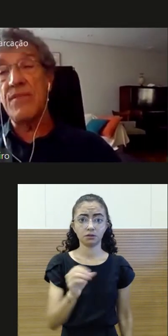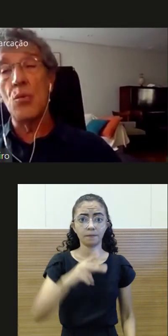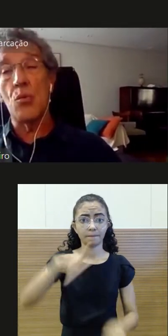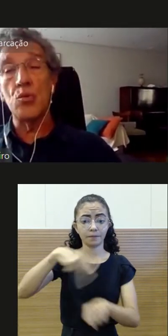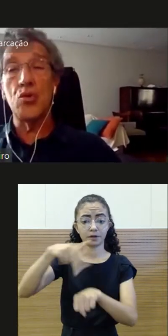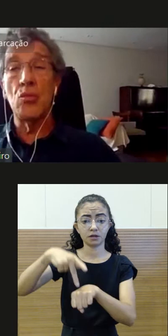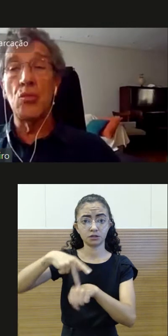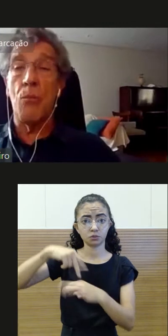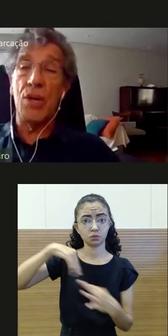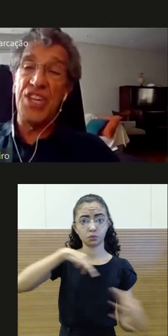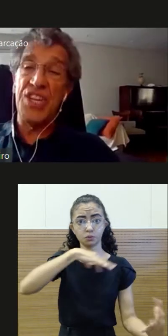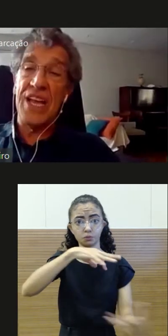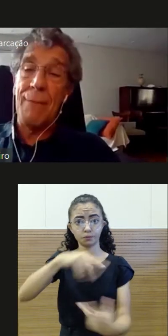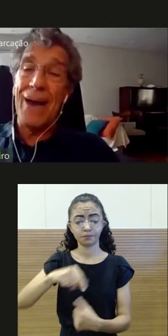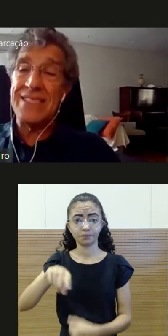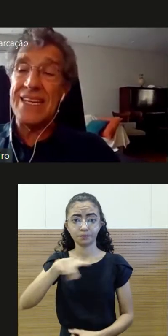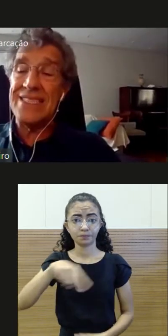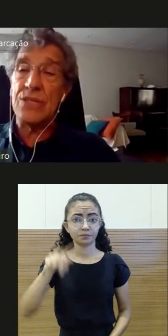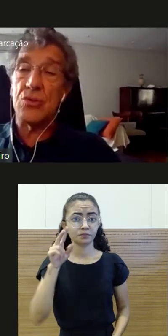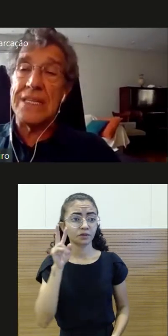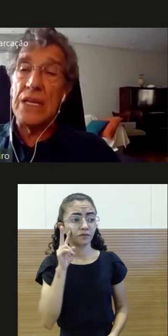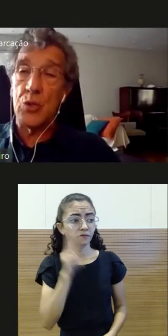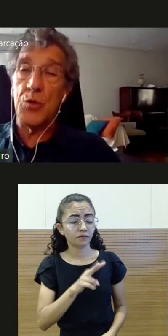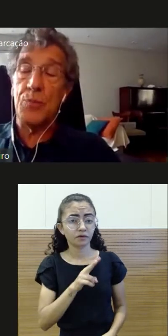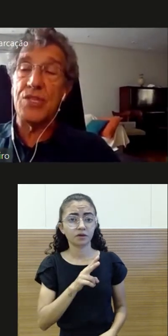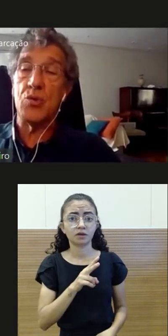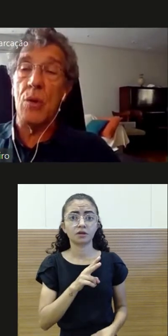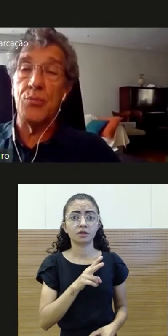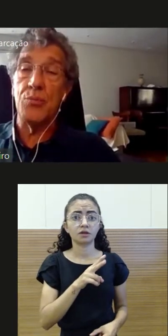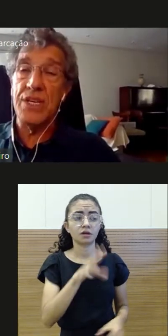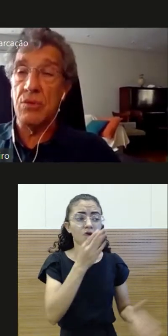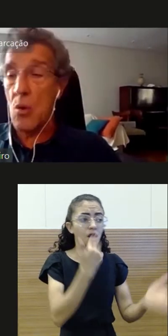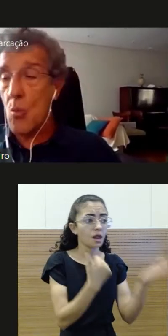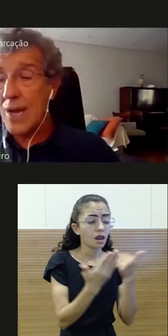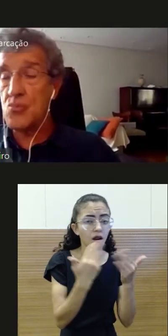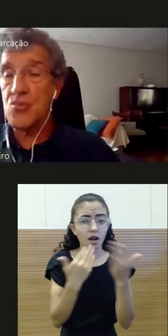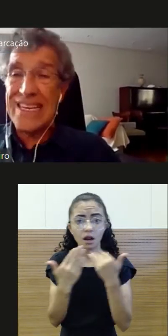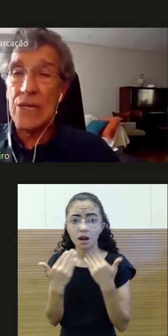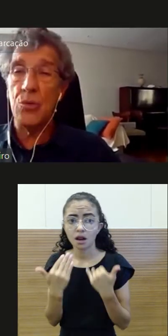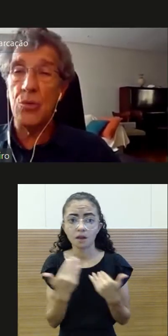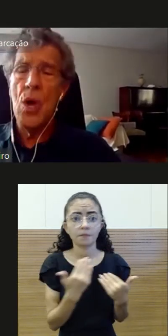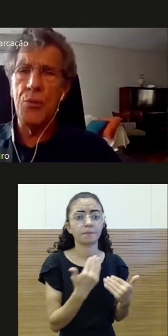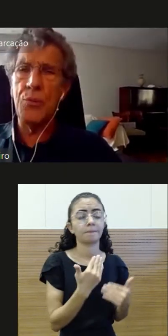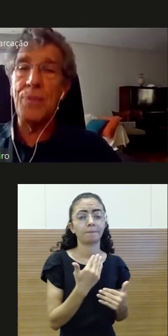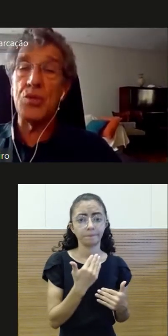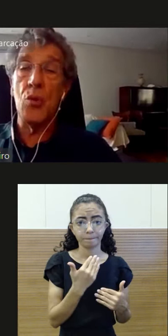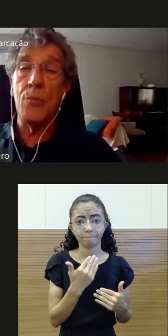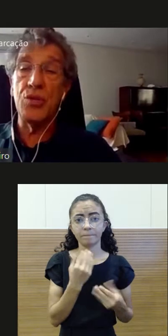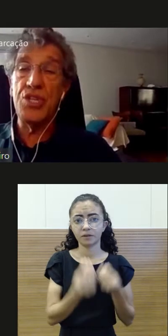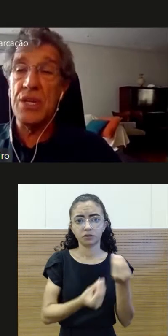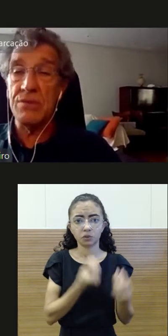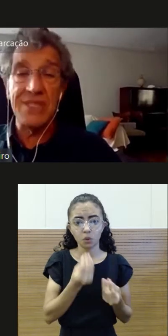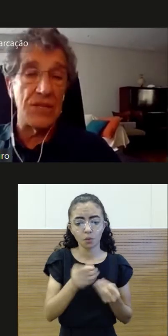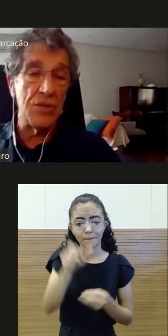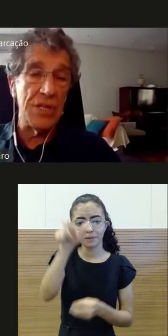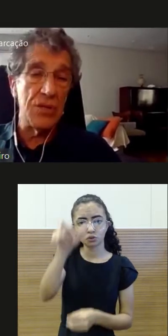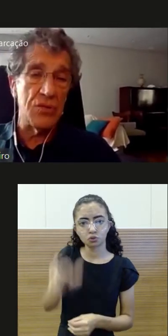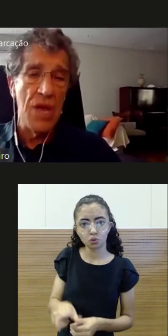countries in the world. So you can see their consumption can reach over 300 kilos per person a year